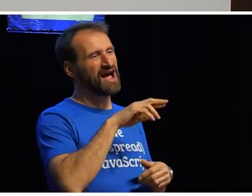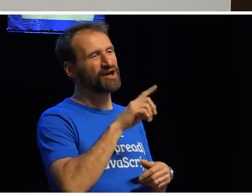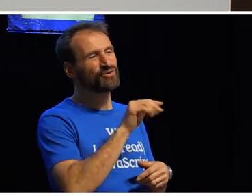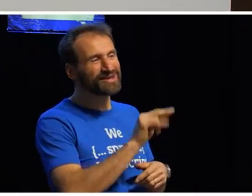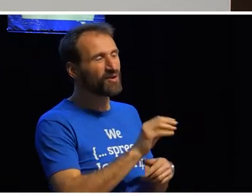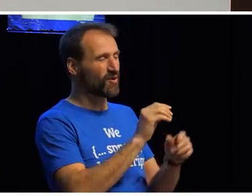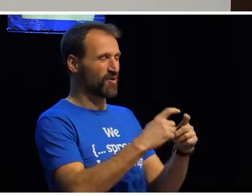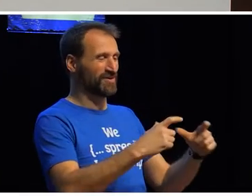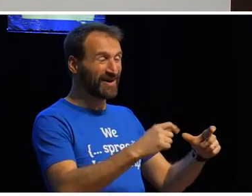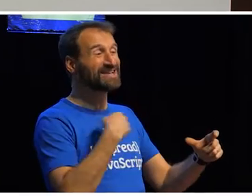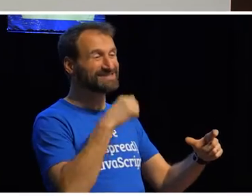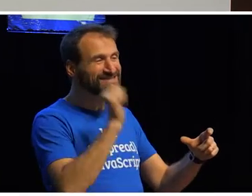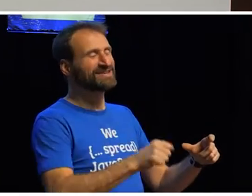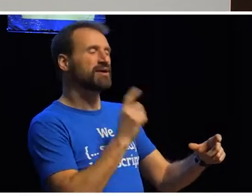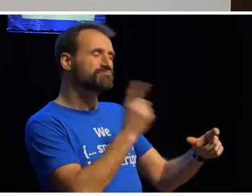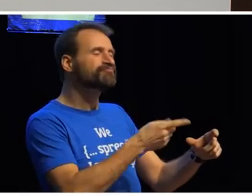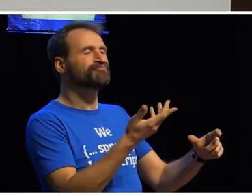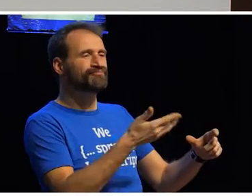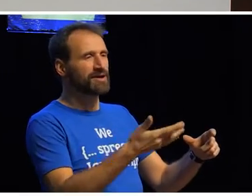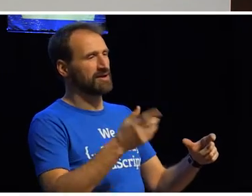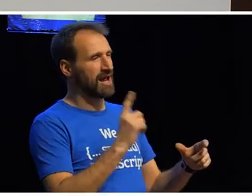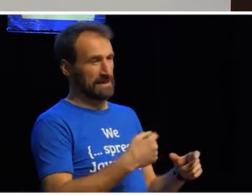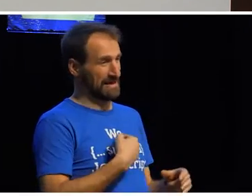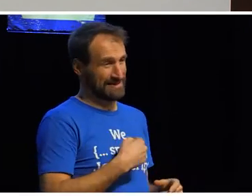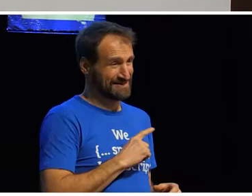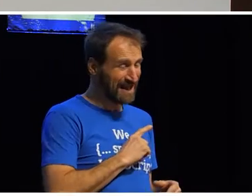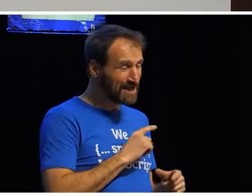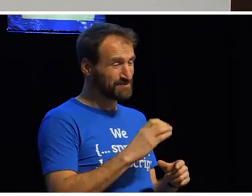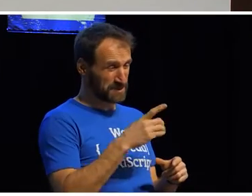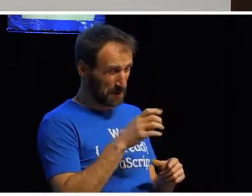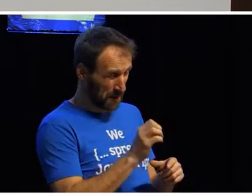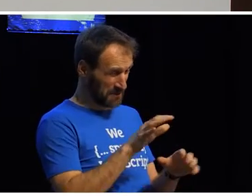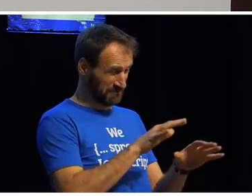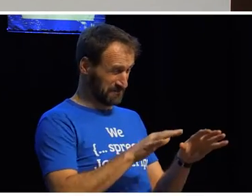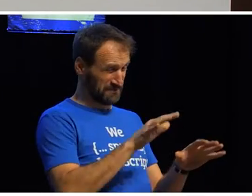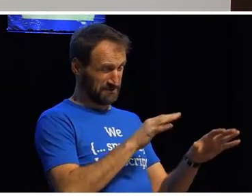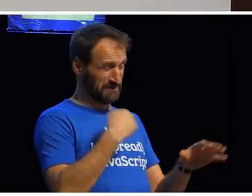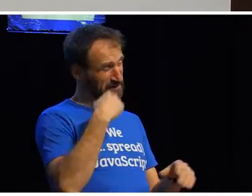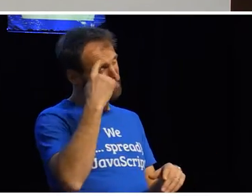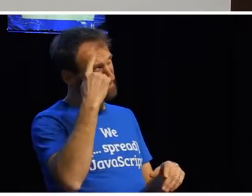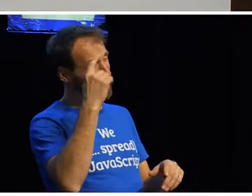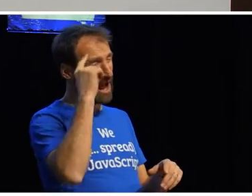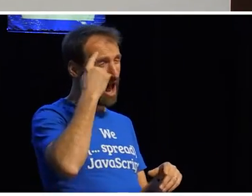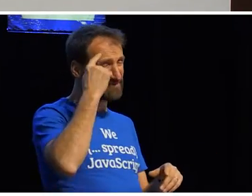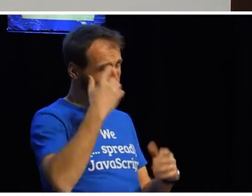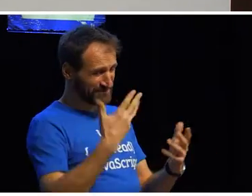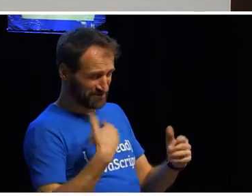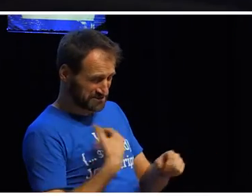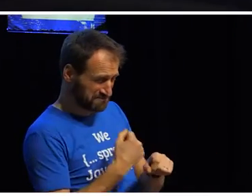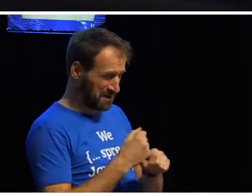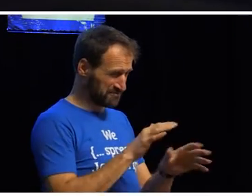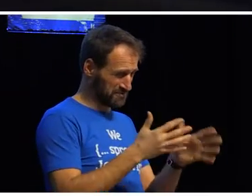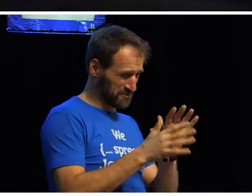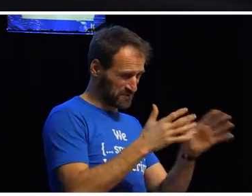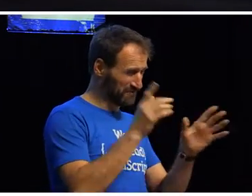really do much by myself. Maybe I can tweak some code. I can guess, you know, I can act like as if I know what I'm doing, but not